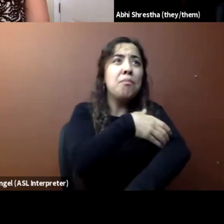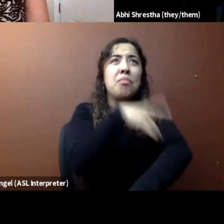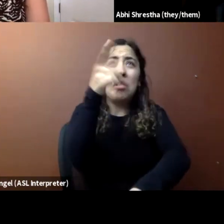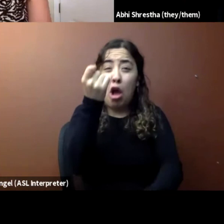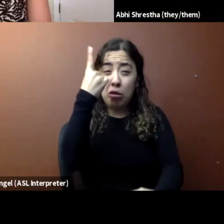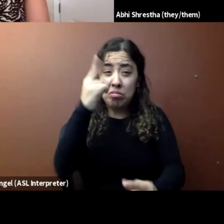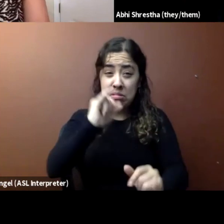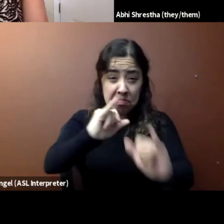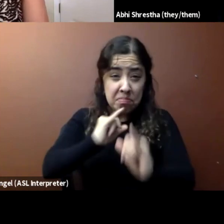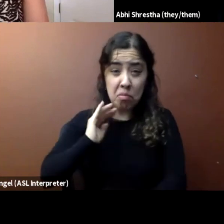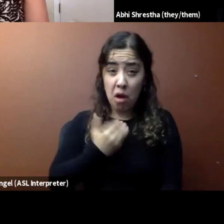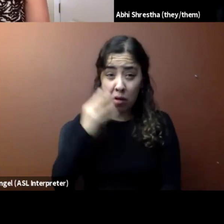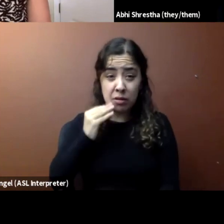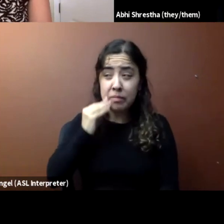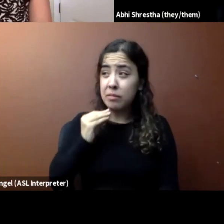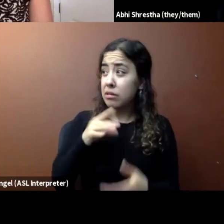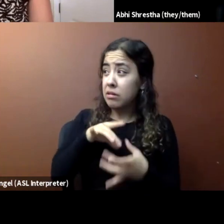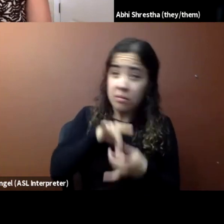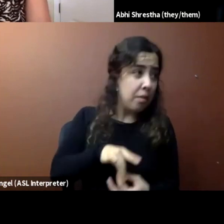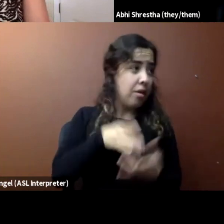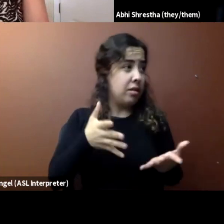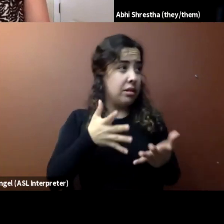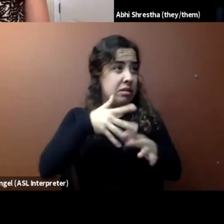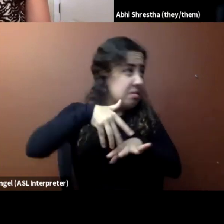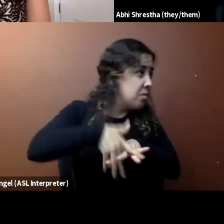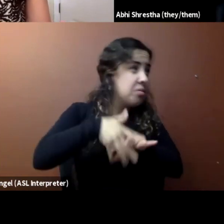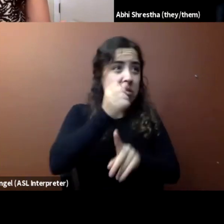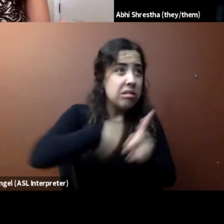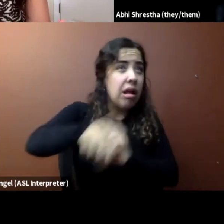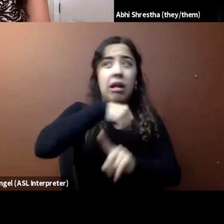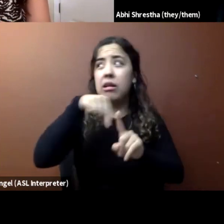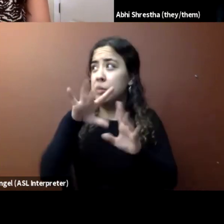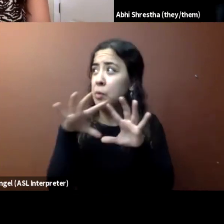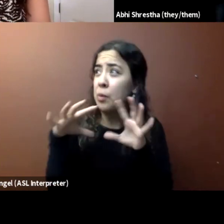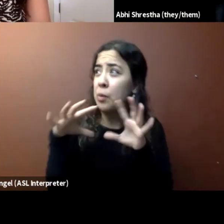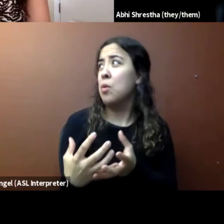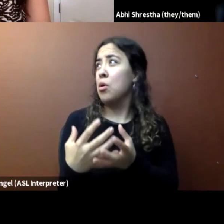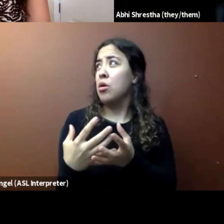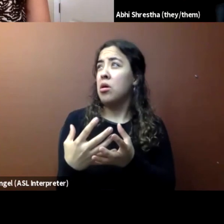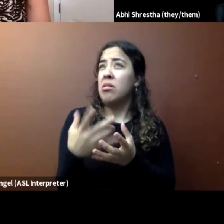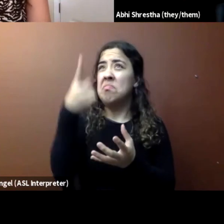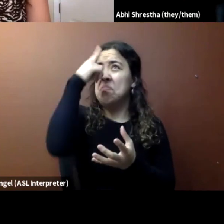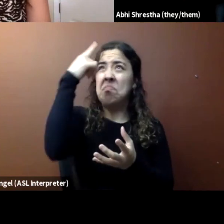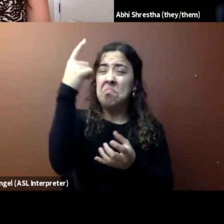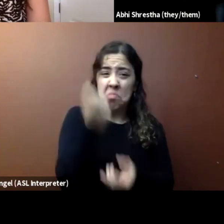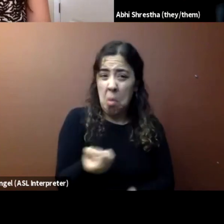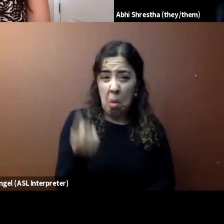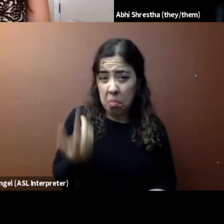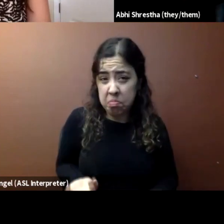like, can we change that? You know, I just had all these like philosophical questions. I had a lot of images of